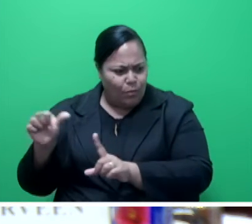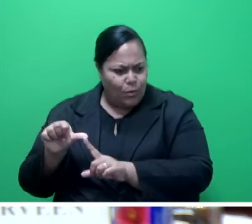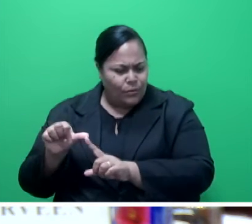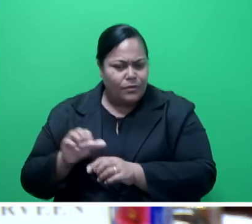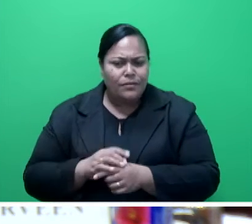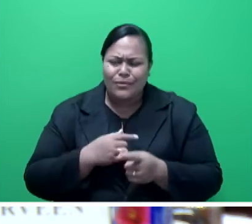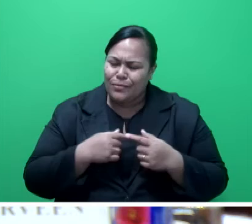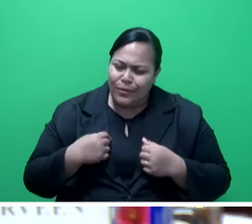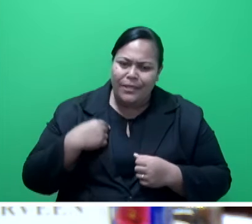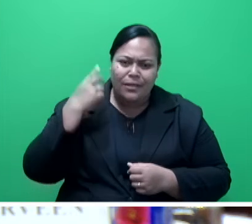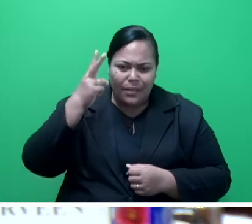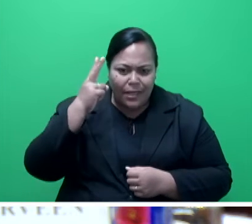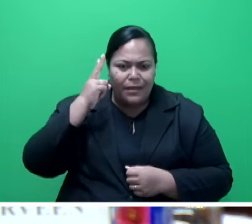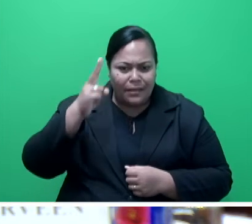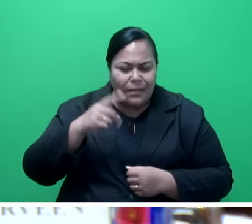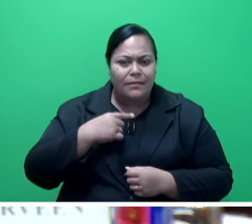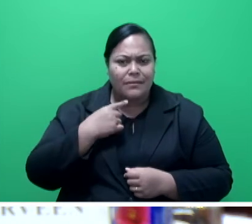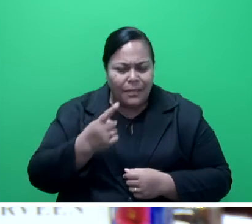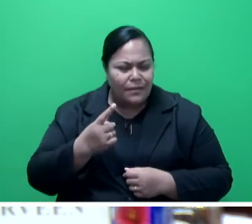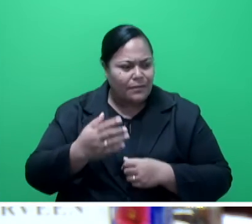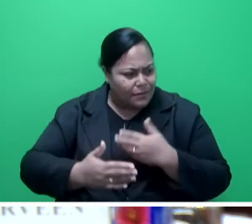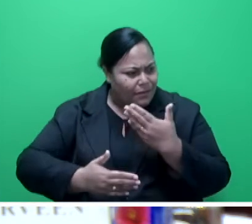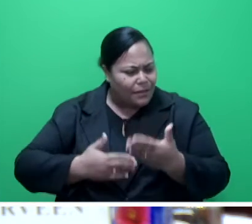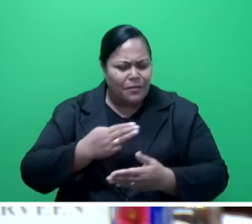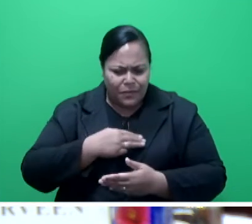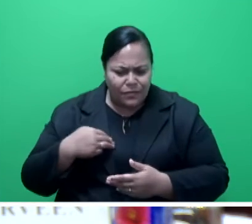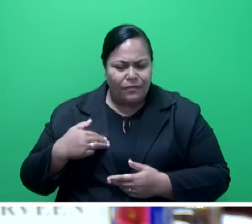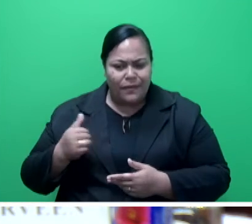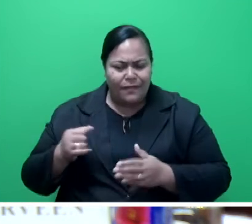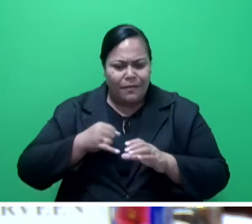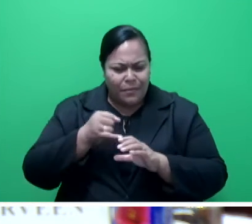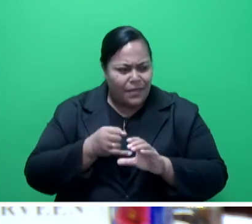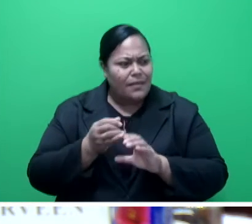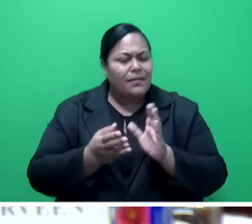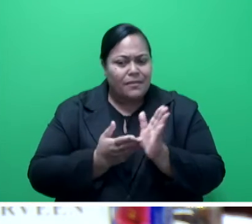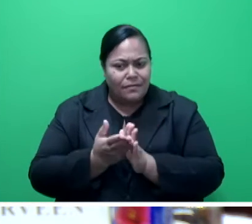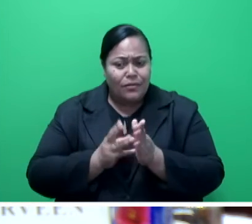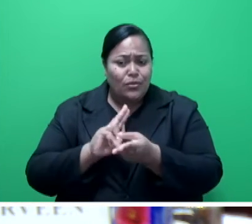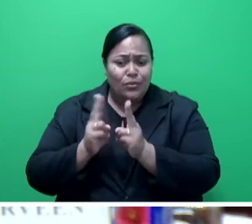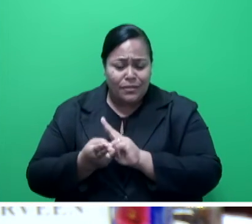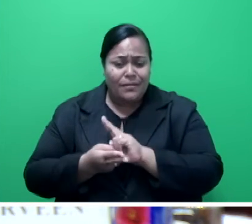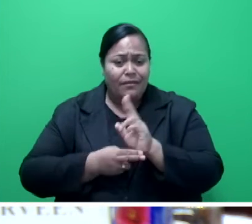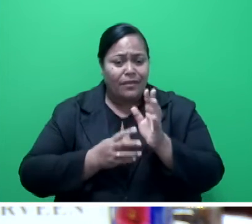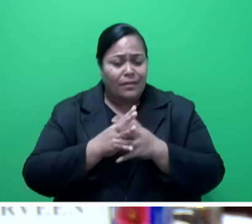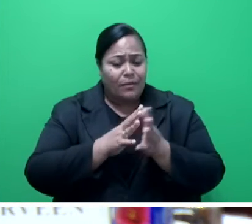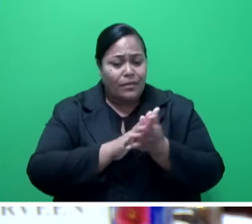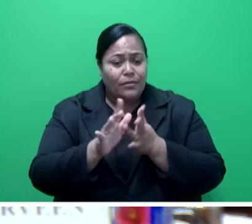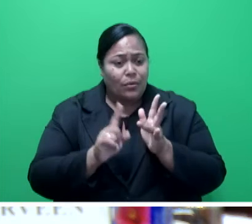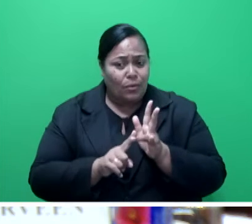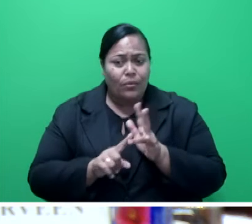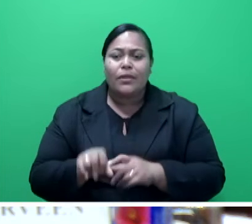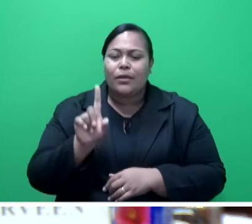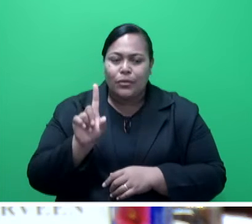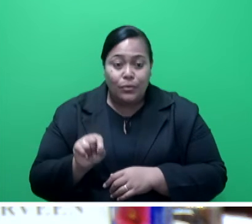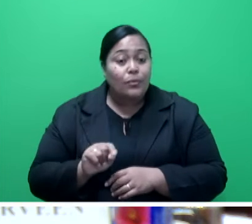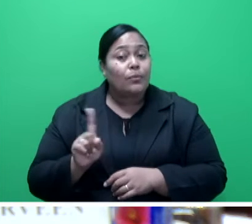it so many times, and so have the Ministry of Health and Medical Services, UNICEF, and WHO. They do this, Mr.